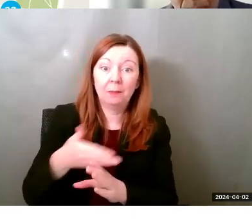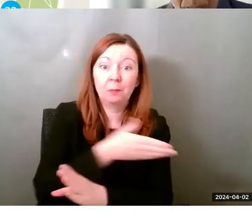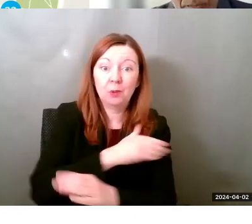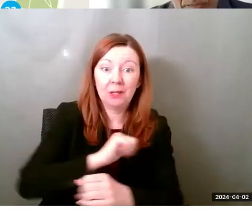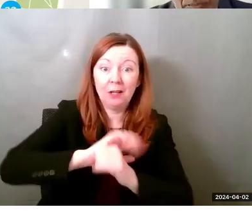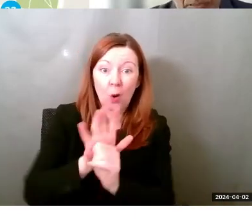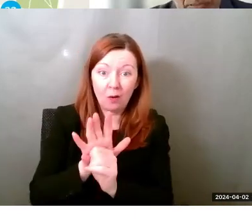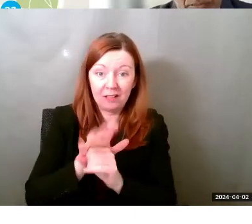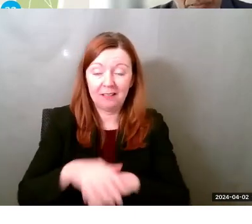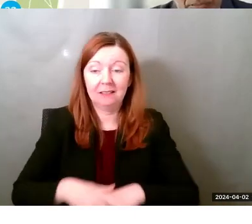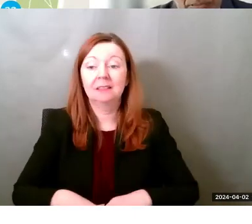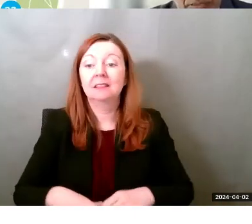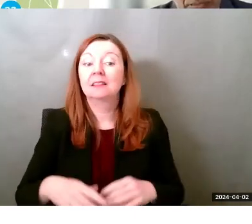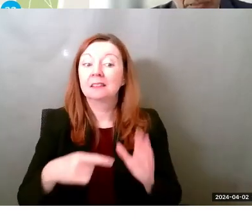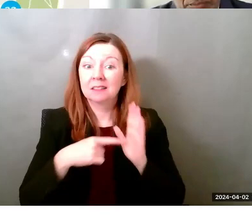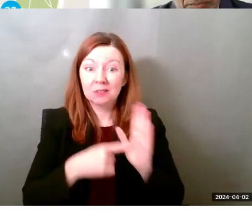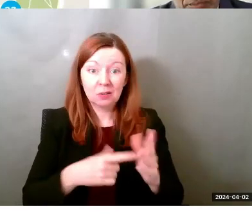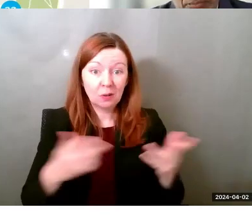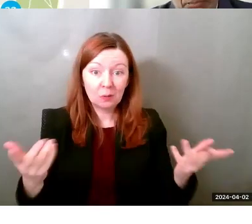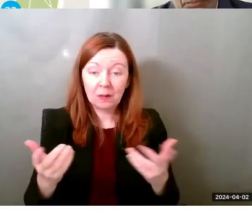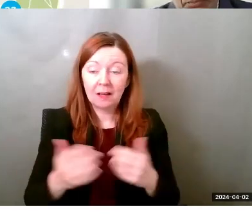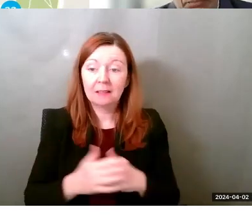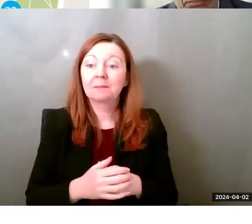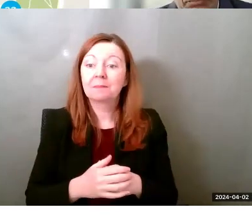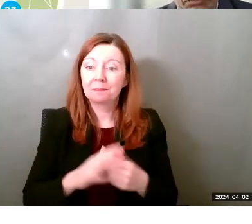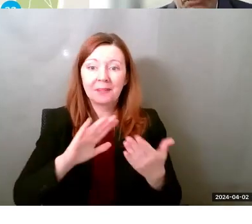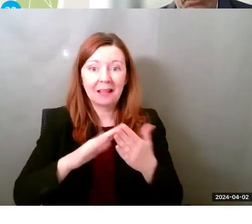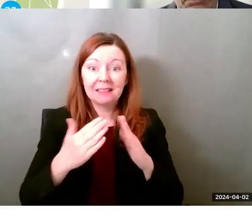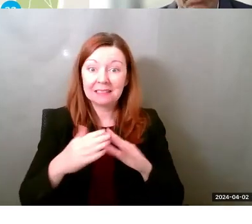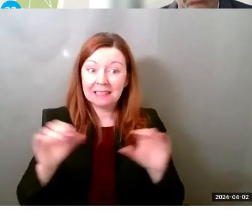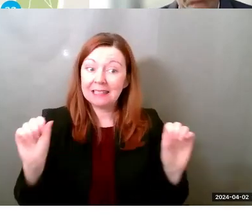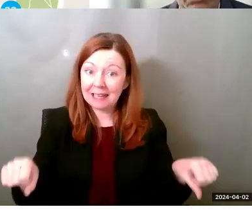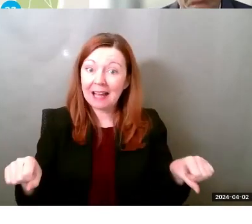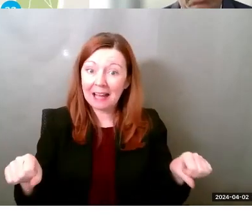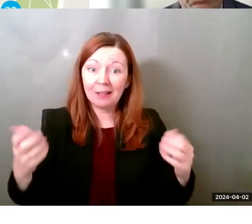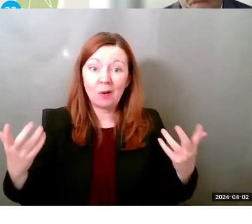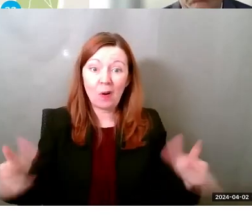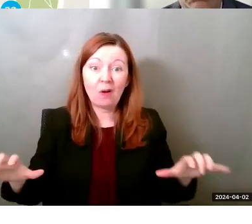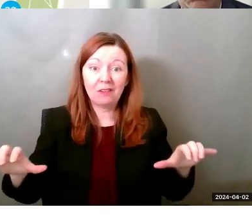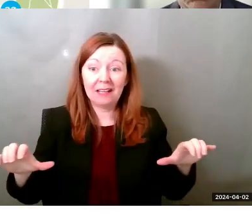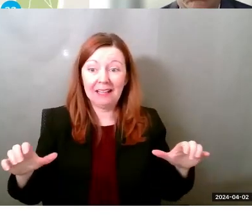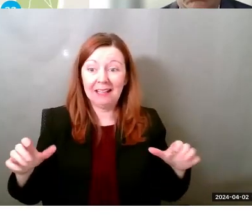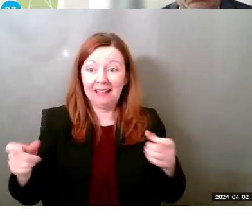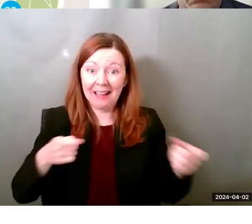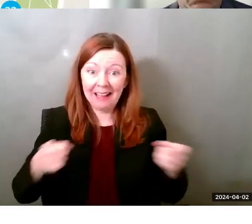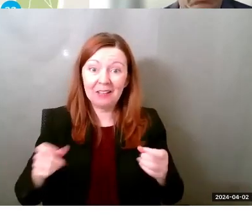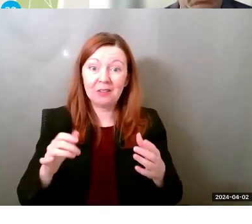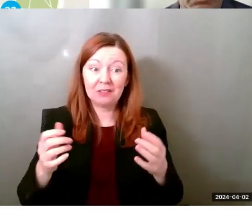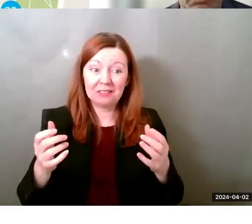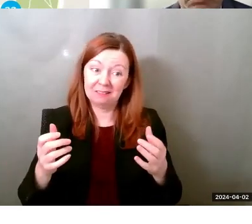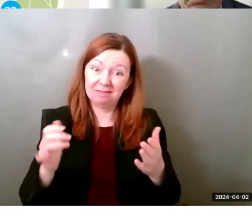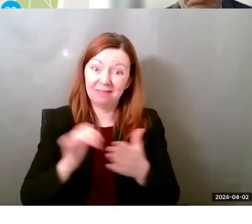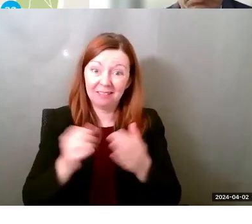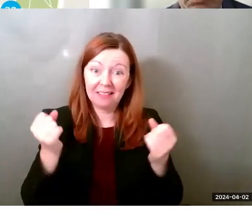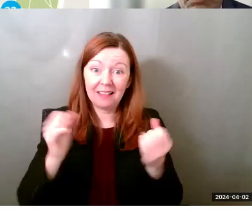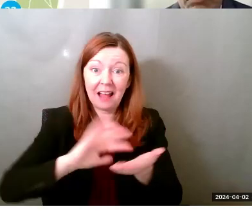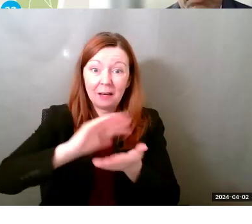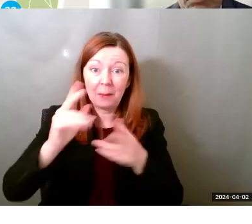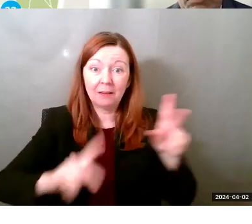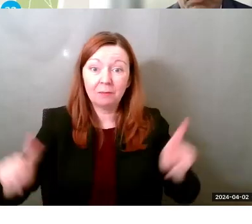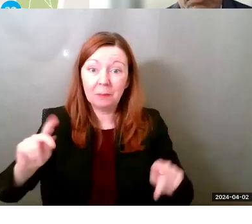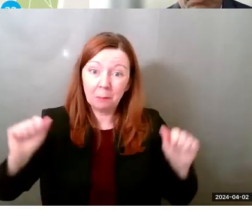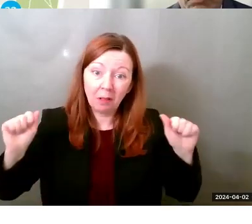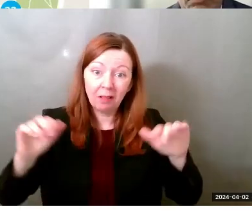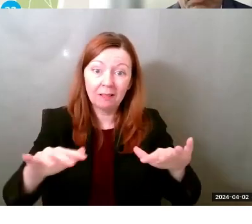so once again, what this showed us was the city can and already does handle this amount of people. And